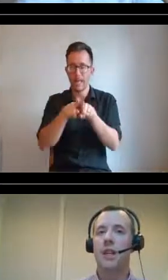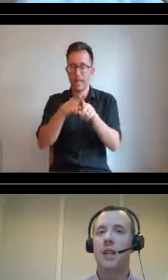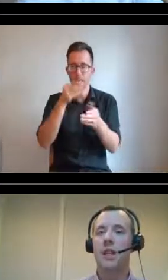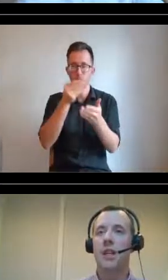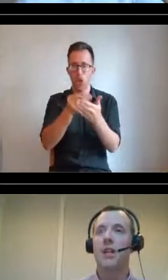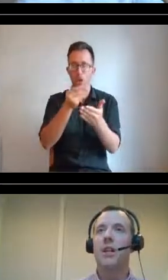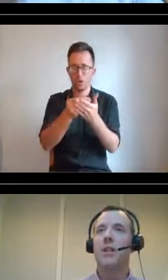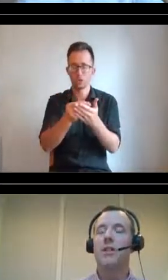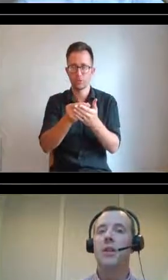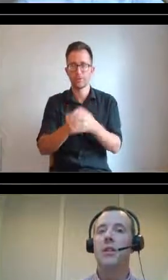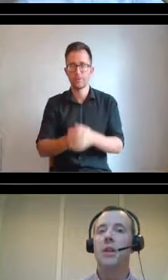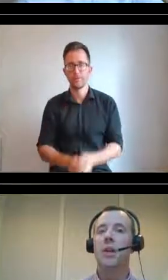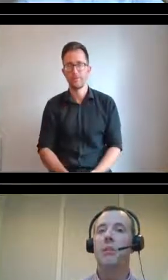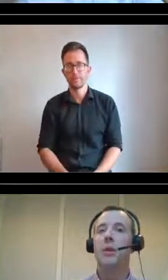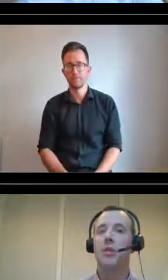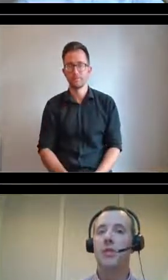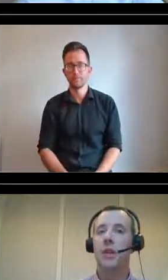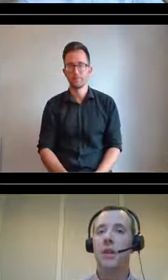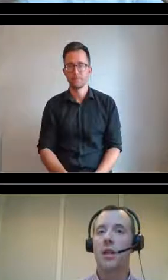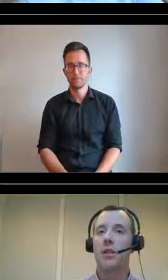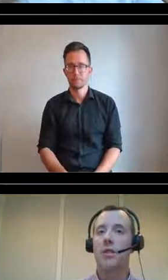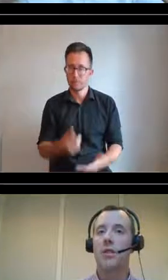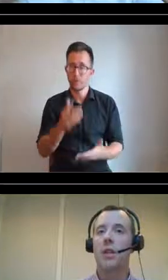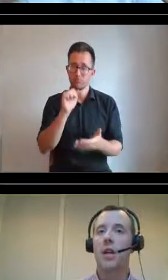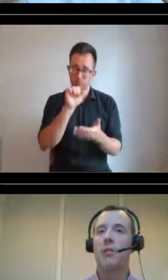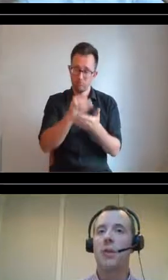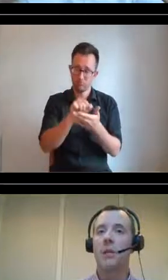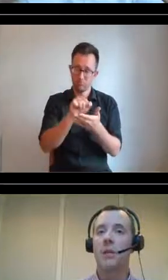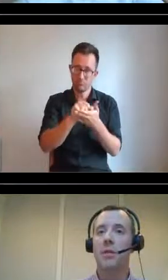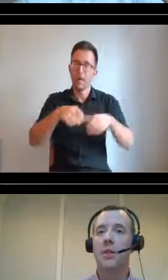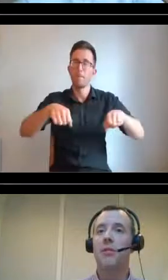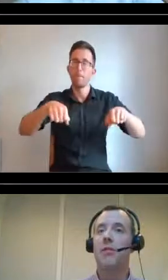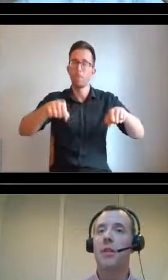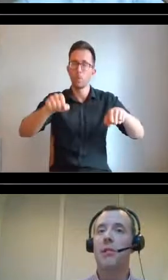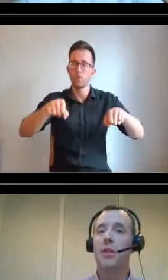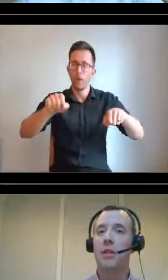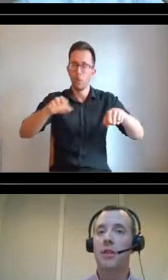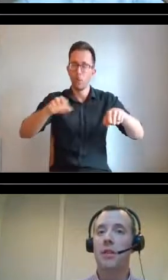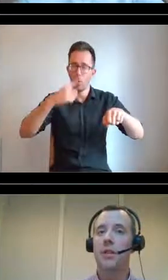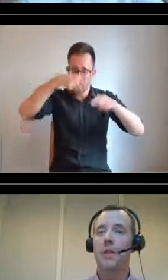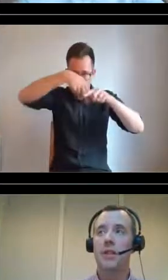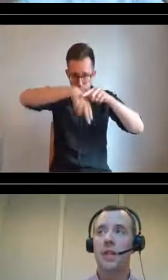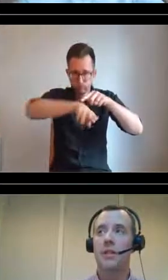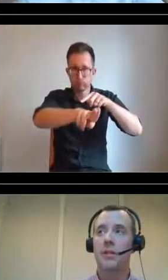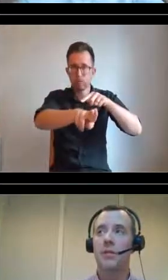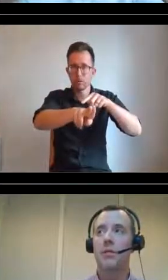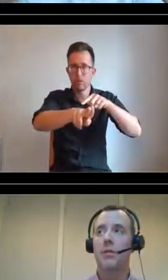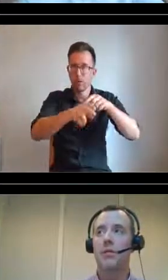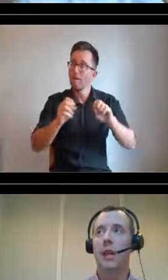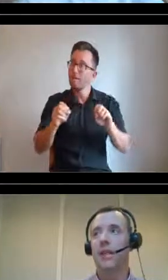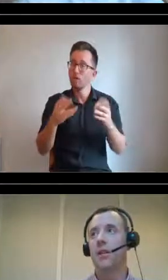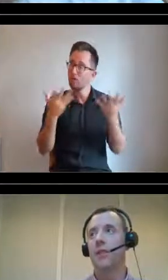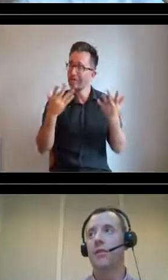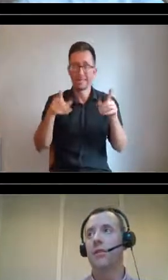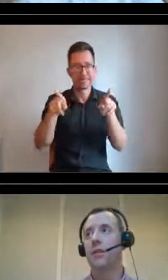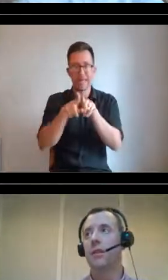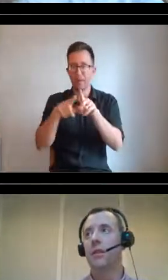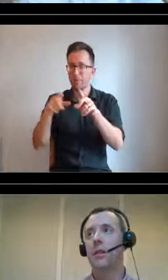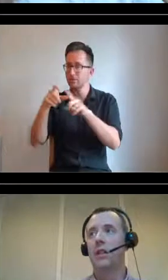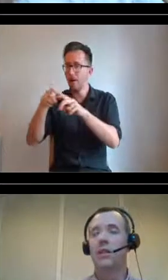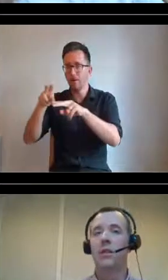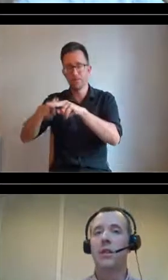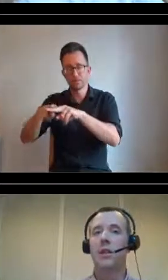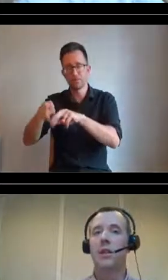Dartford already. So motorcyclists will be able to use it free of charge, I believe, as they do at